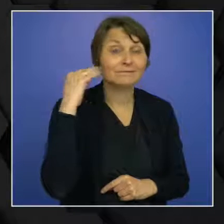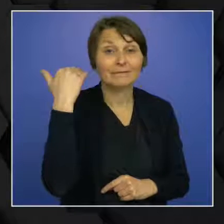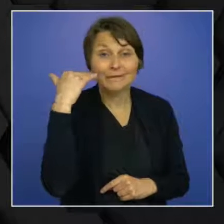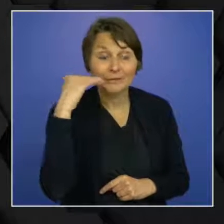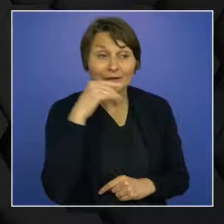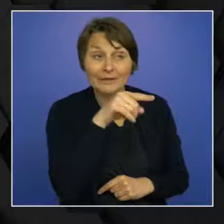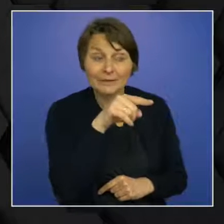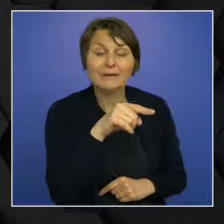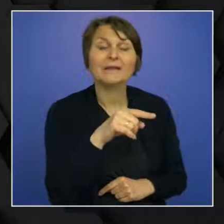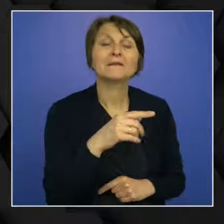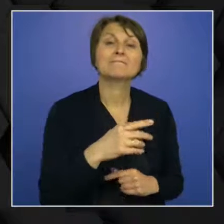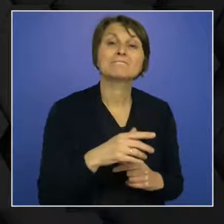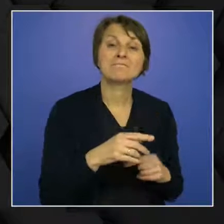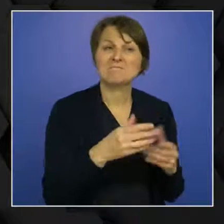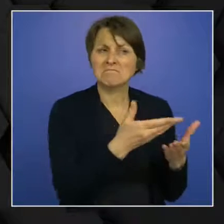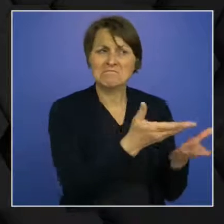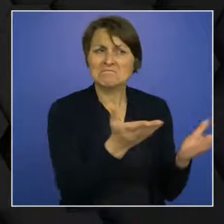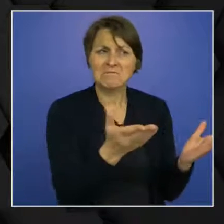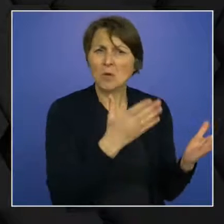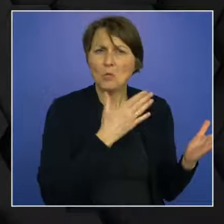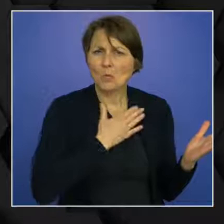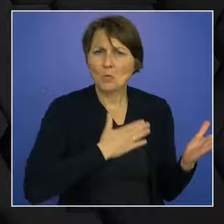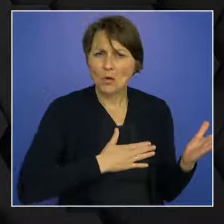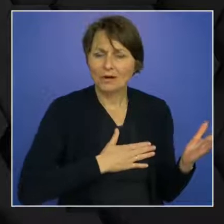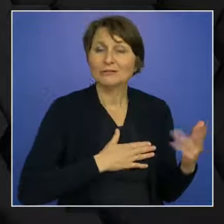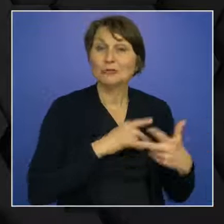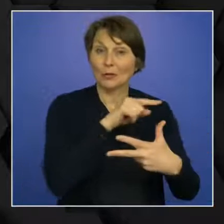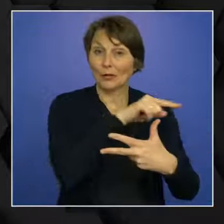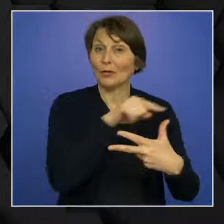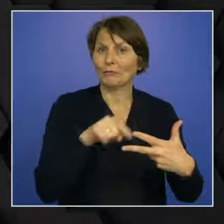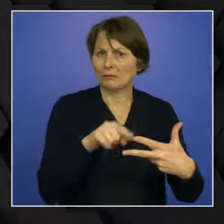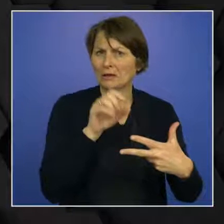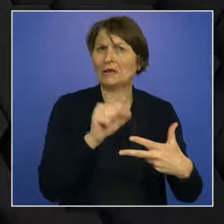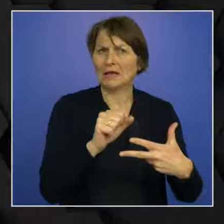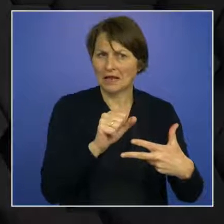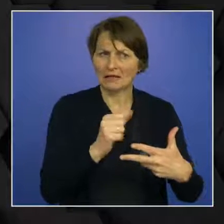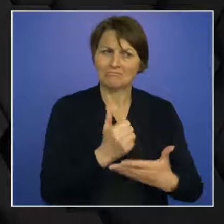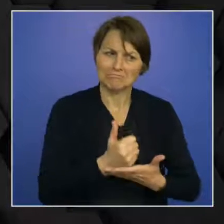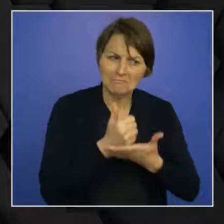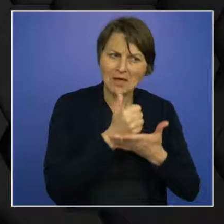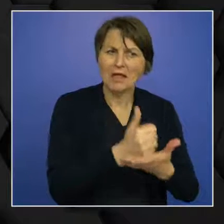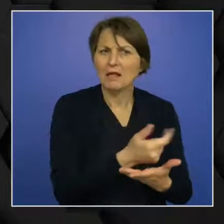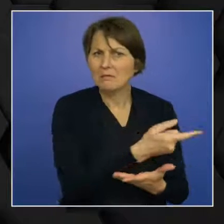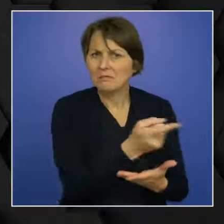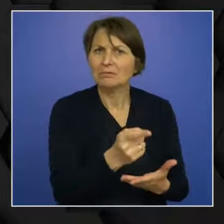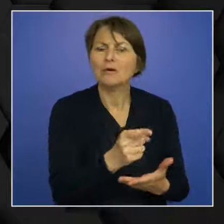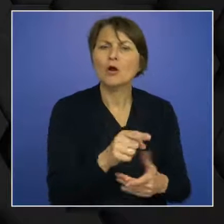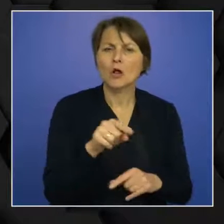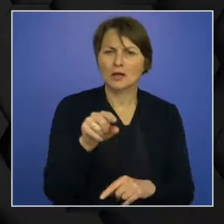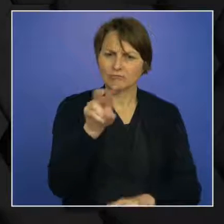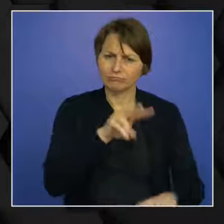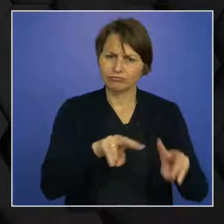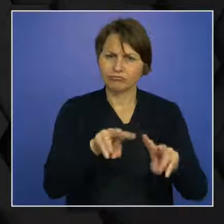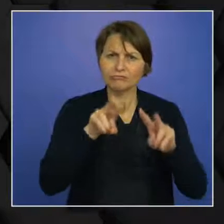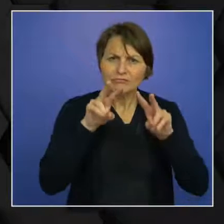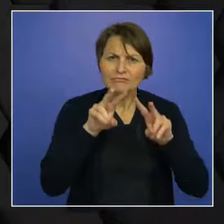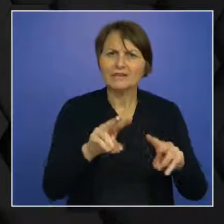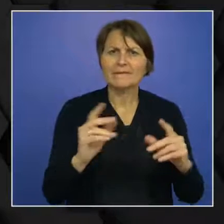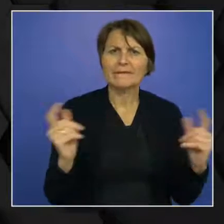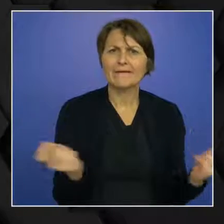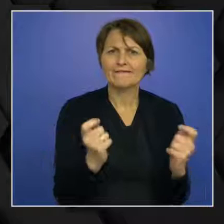bit about the 3 different things you can do to help those people understand the completeness of your event.